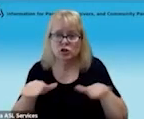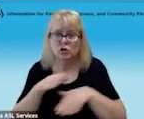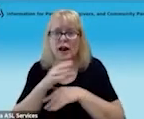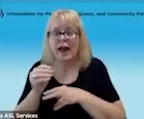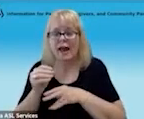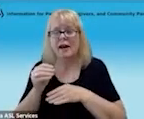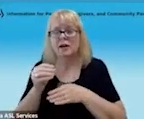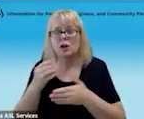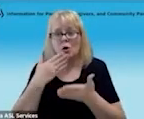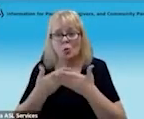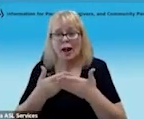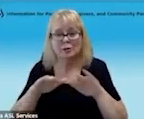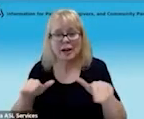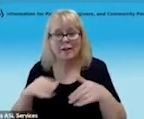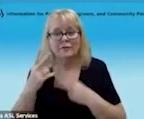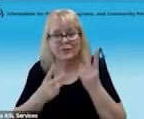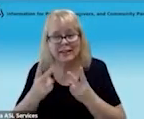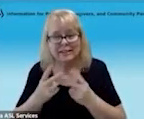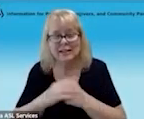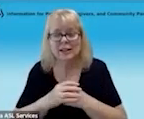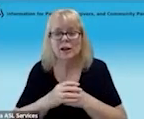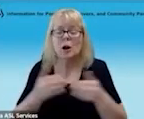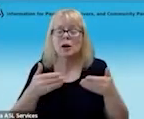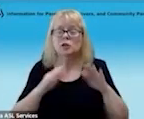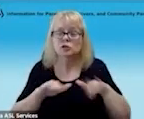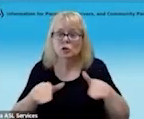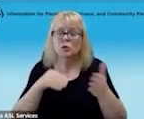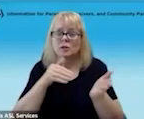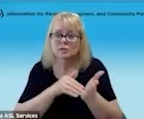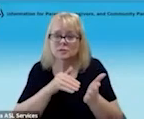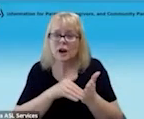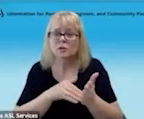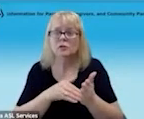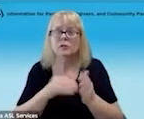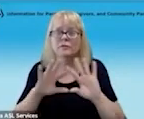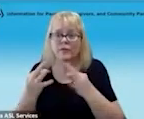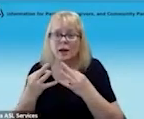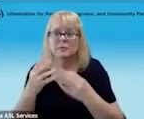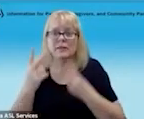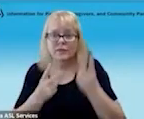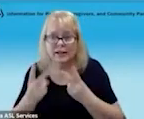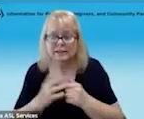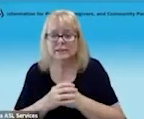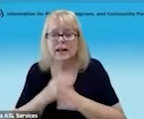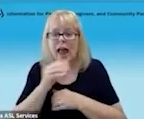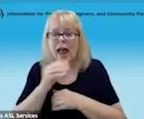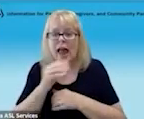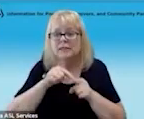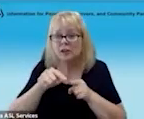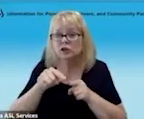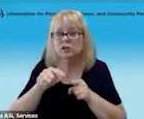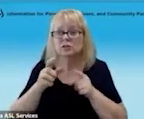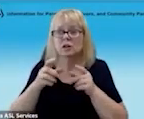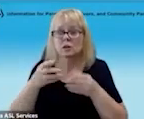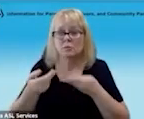treasured patients? Well, we use our primary care, our healthcare delivery system, to vaccinate children in well